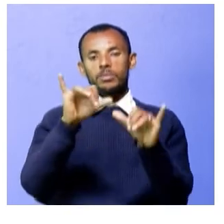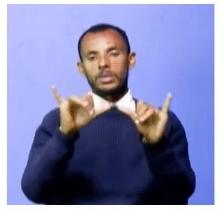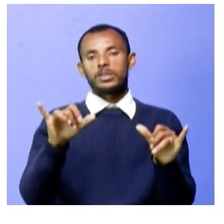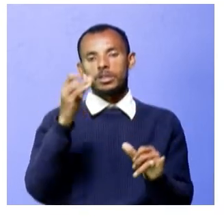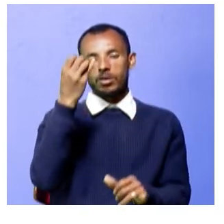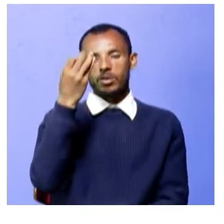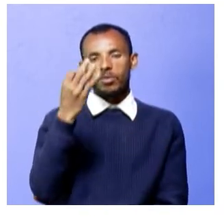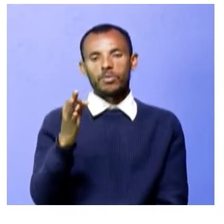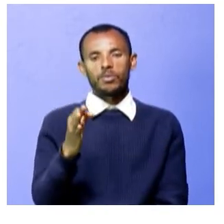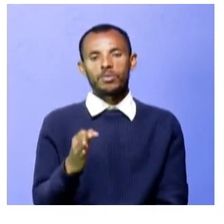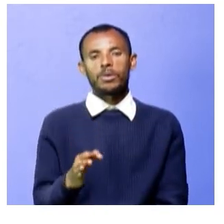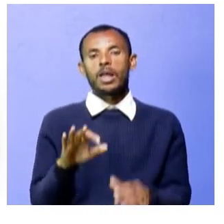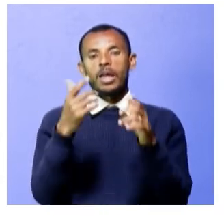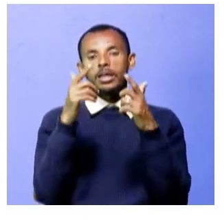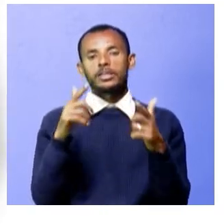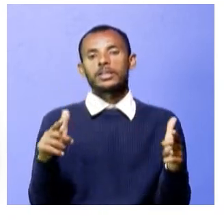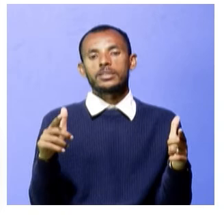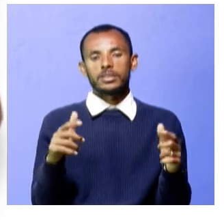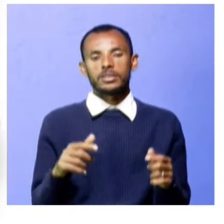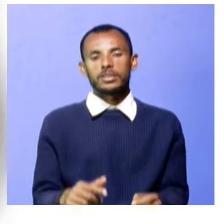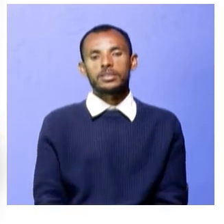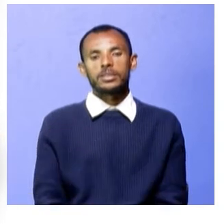of a chance